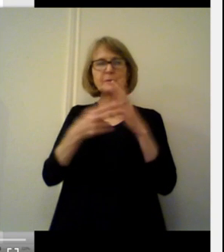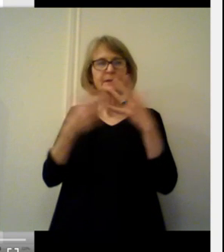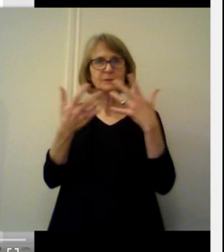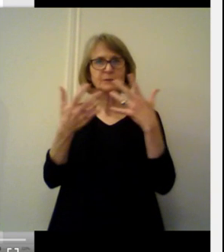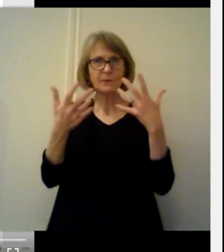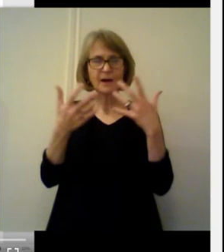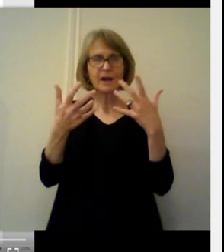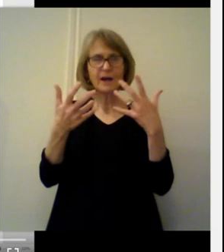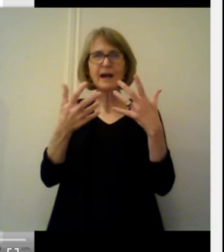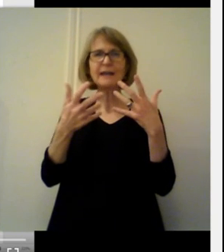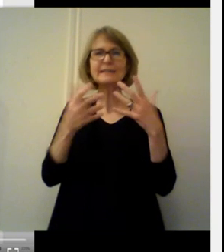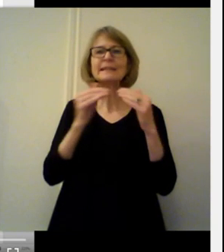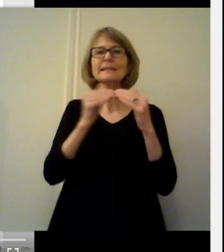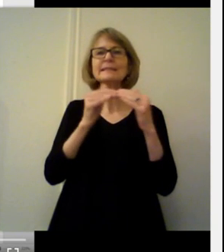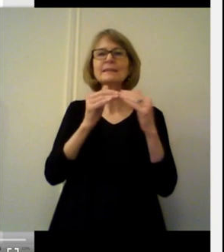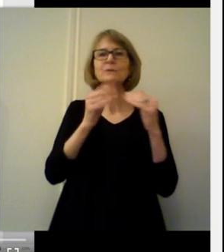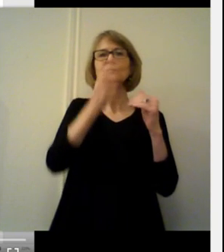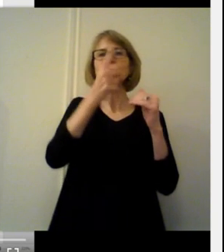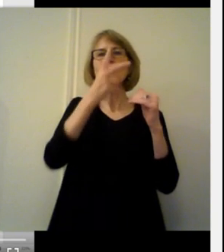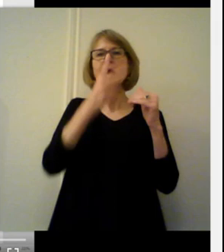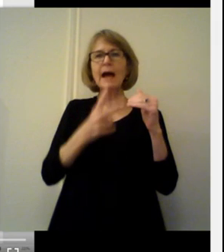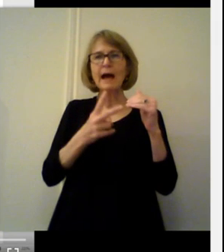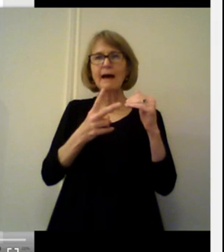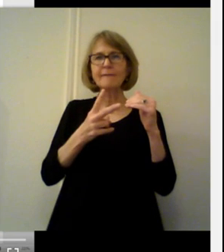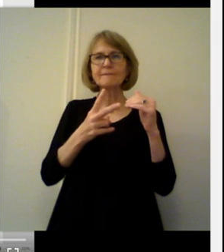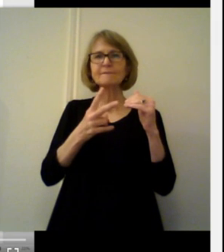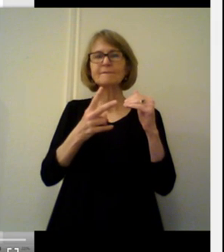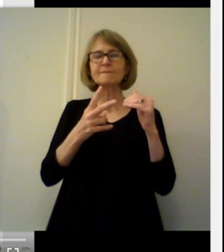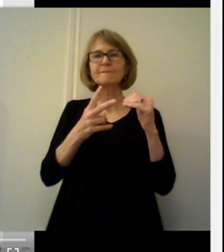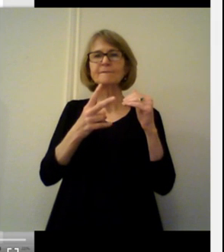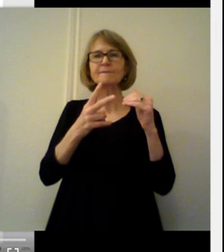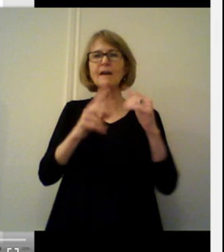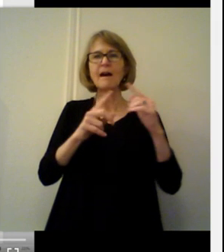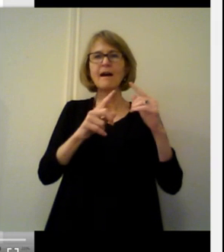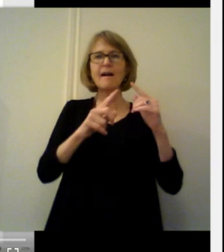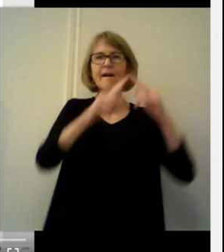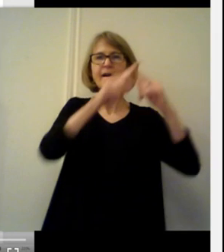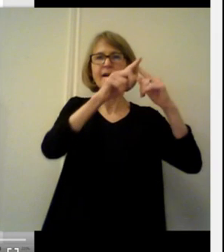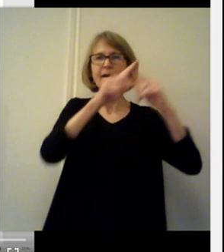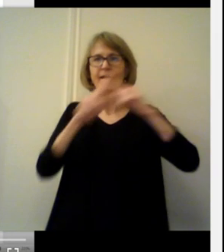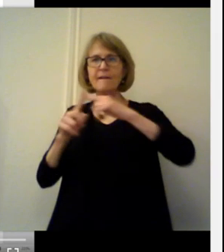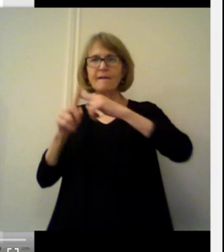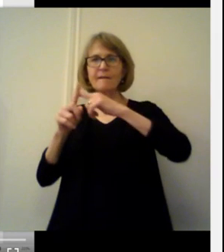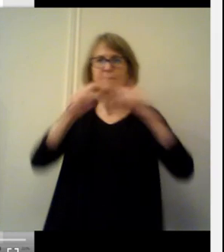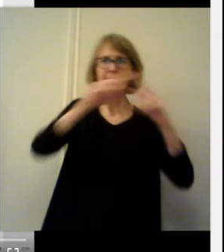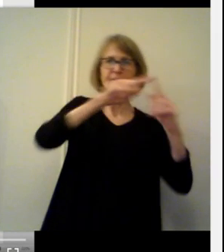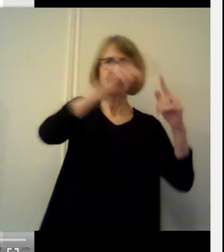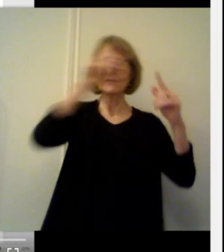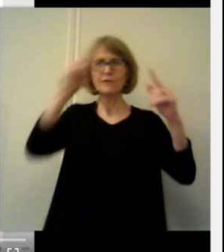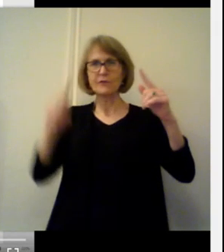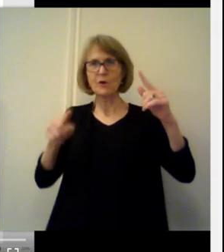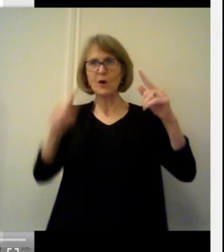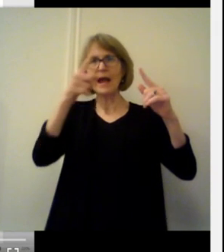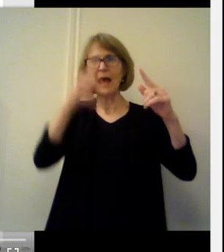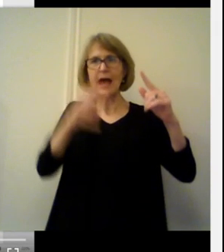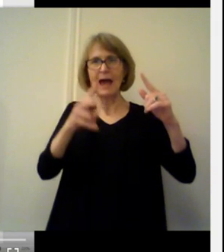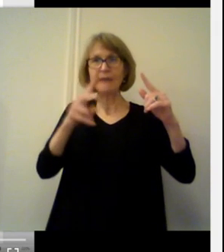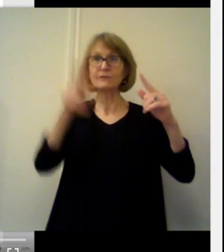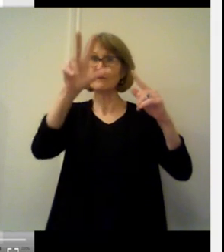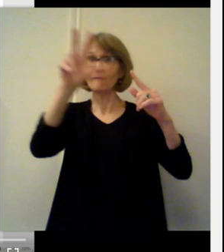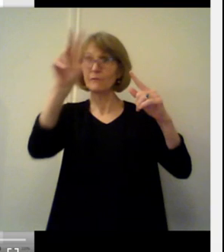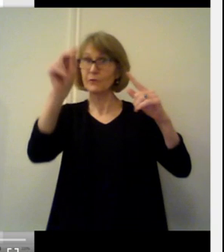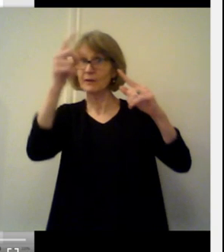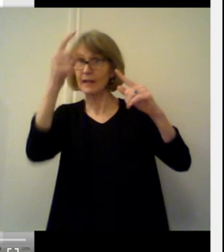half of the intercepted arc, which is this one. So half of 30 is 15. Now, but notice